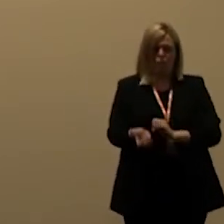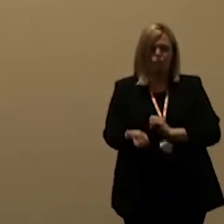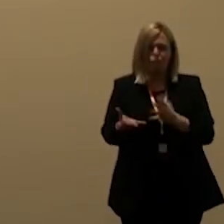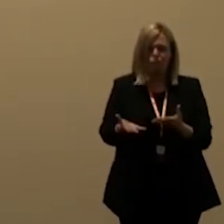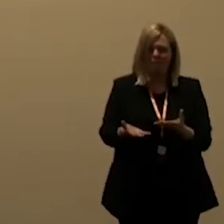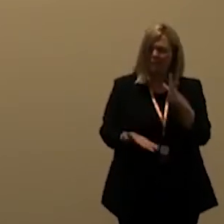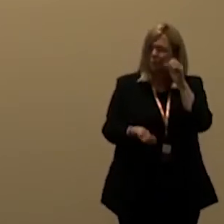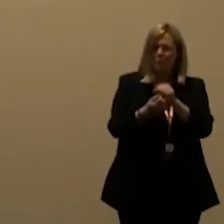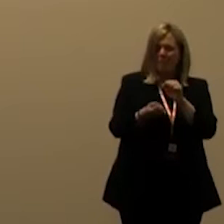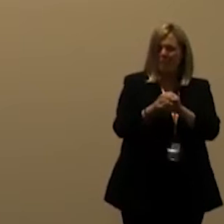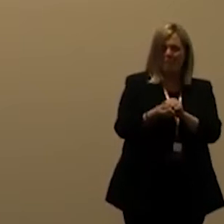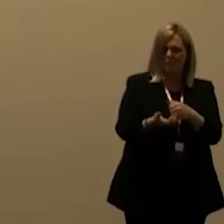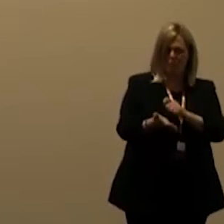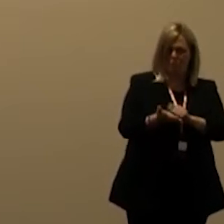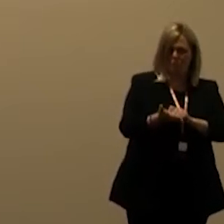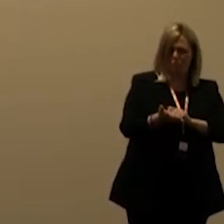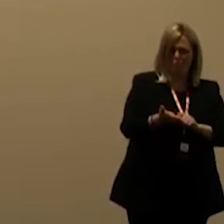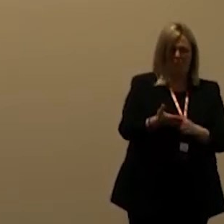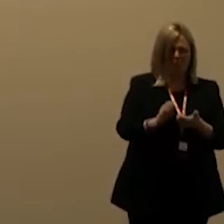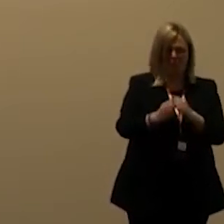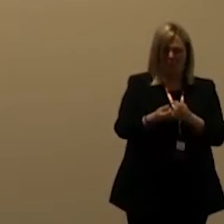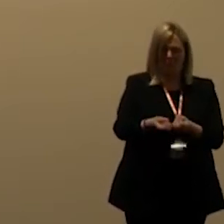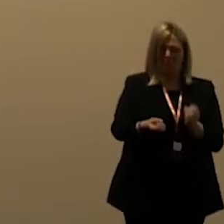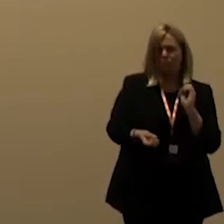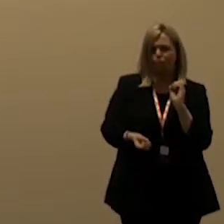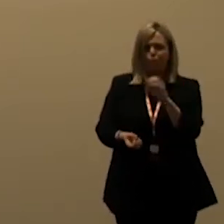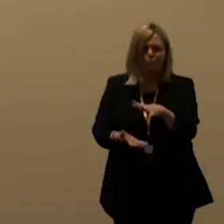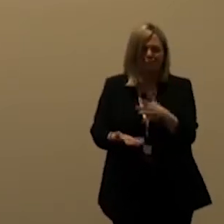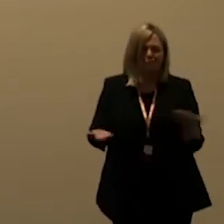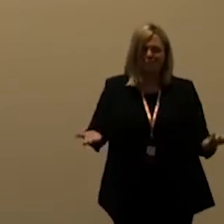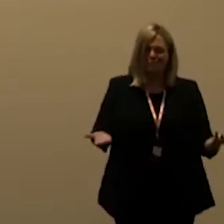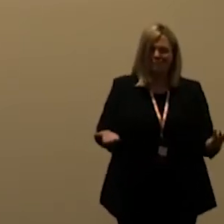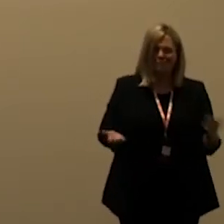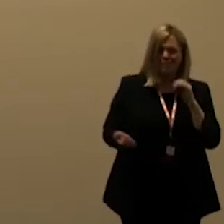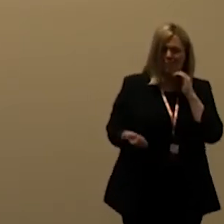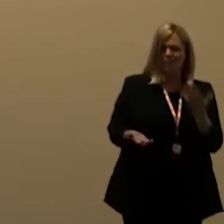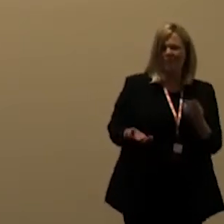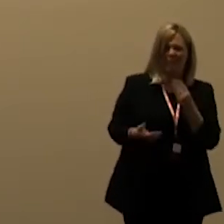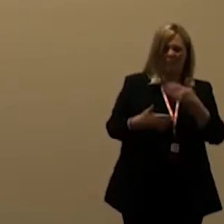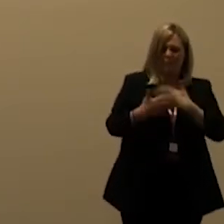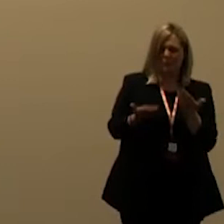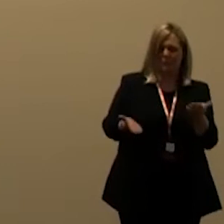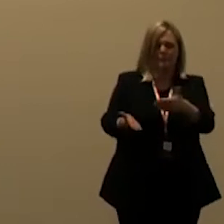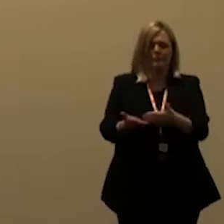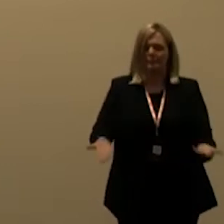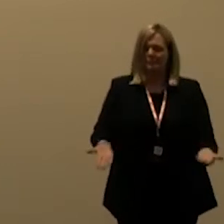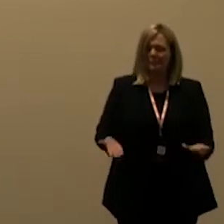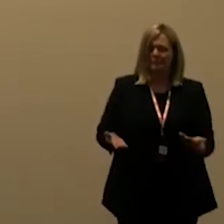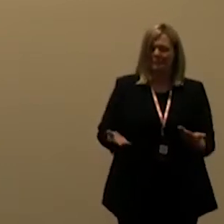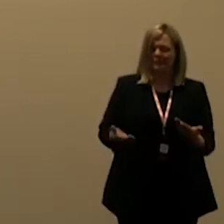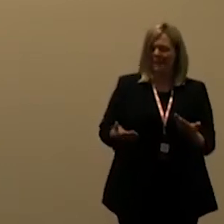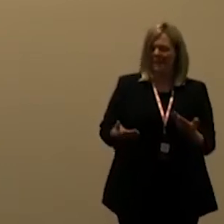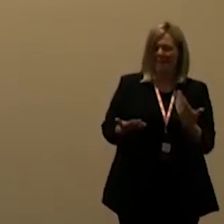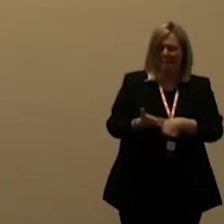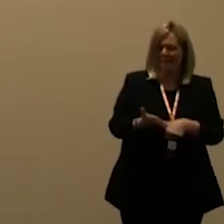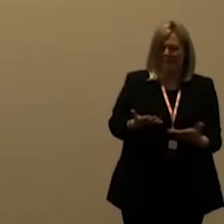to my friends on postcards and put them in the post box, and they'd arrive at the other end. And I've still got some of them, and they're just